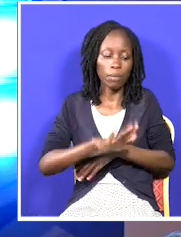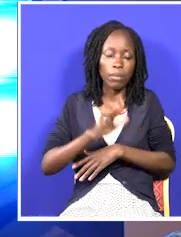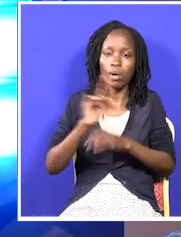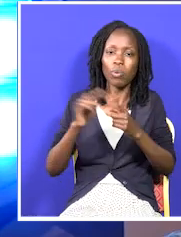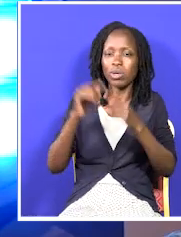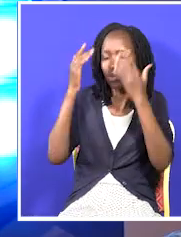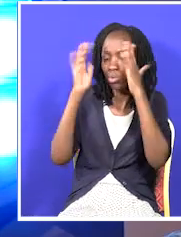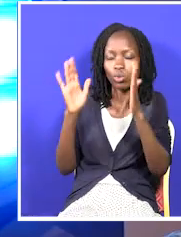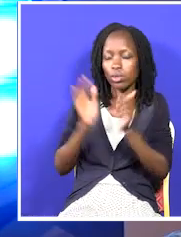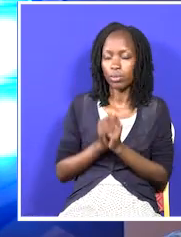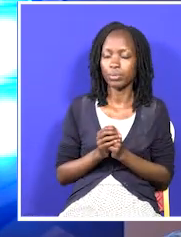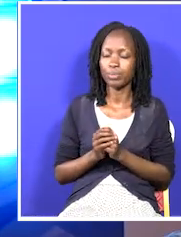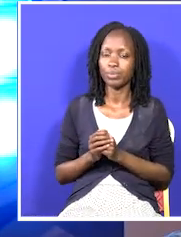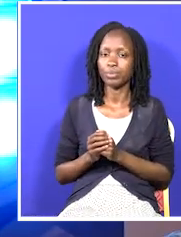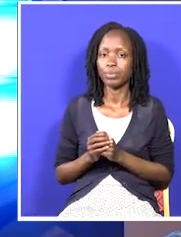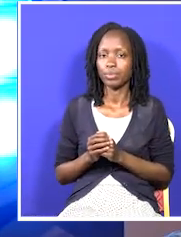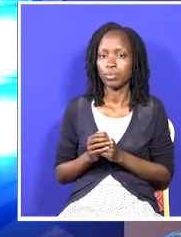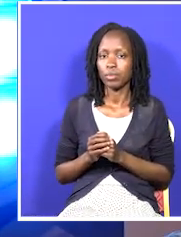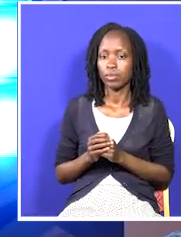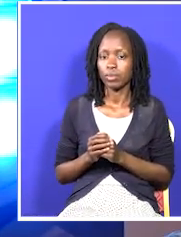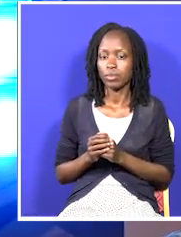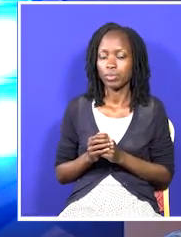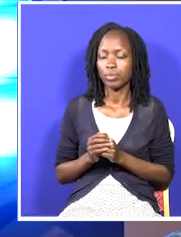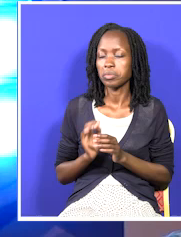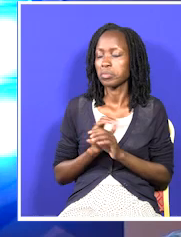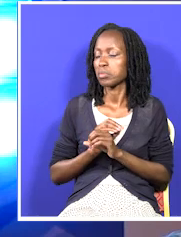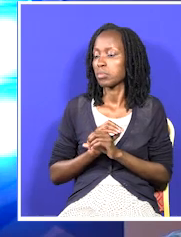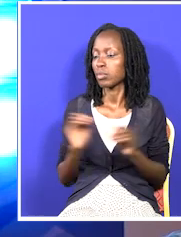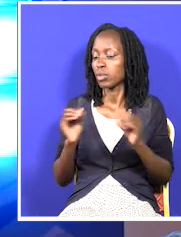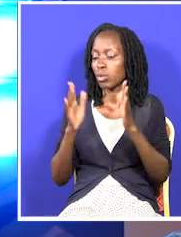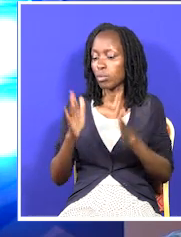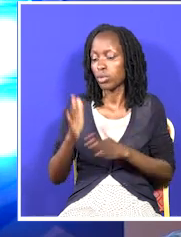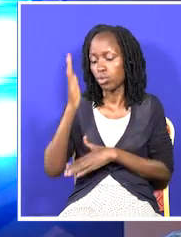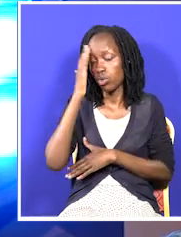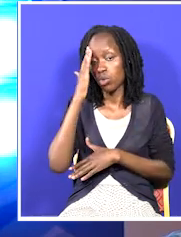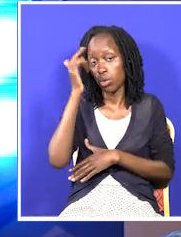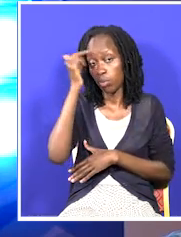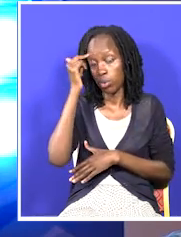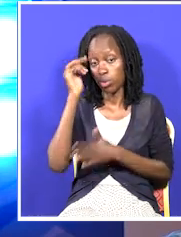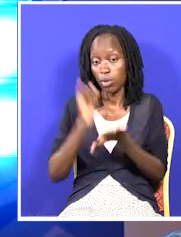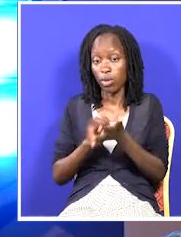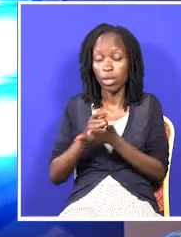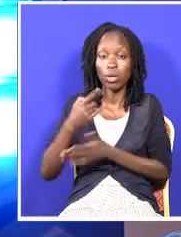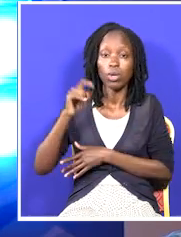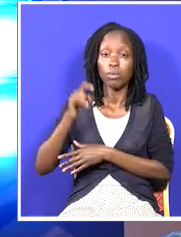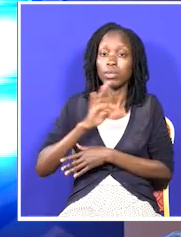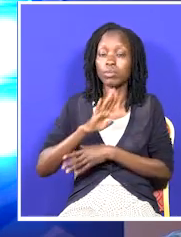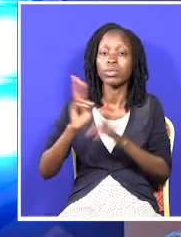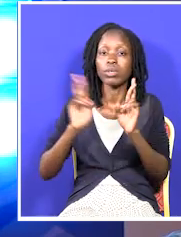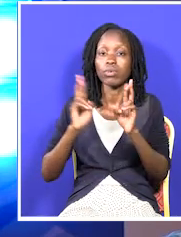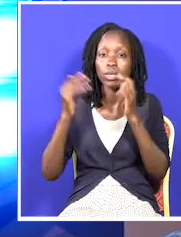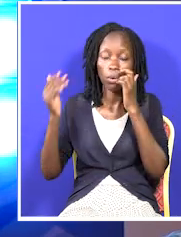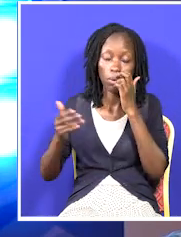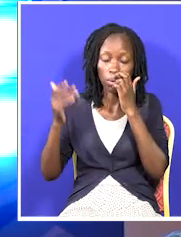church or his children. None of us knows. And for this reason, we must be ready